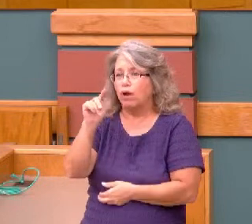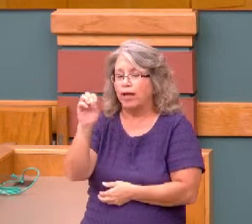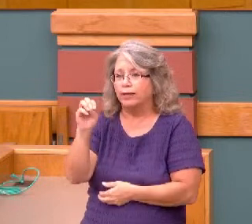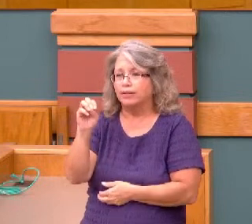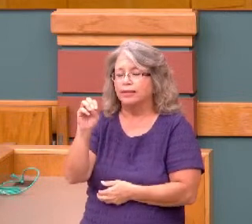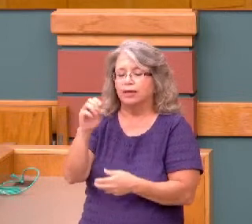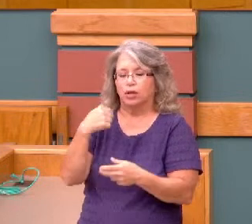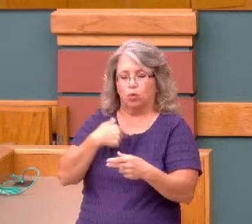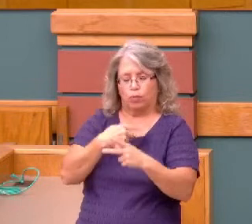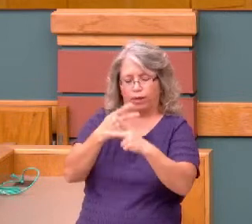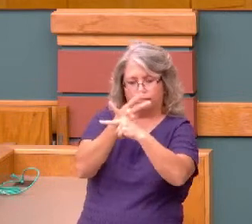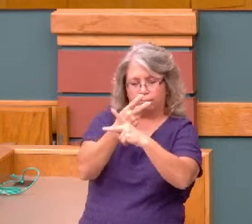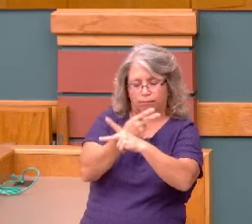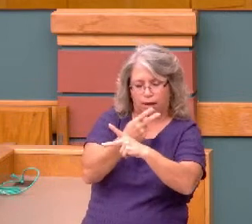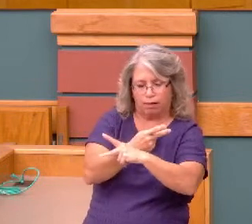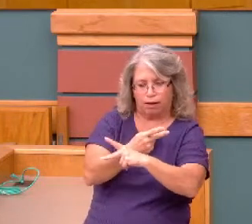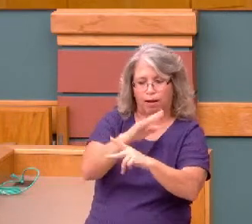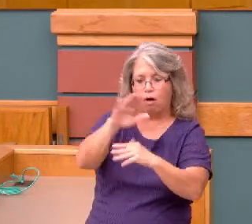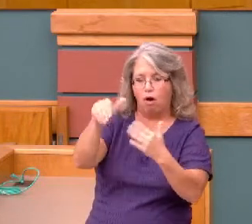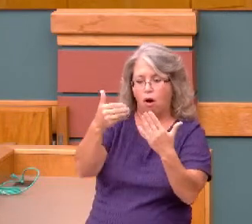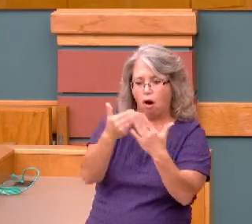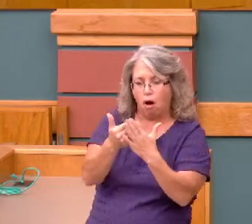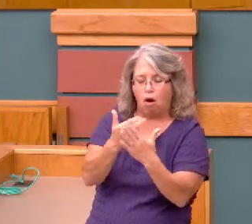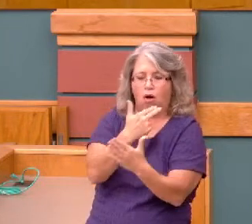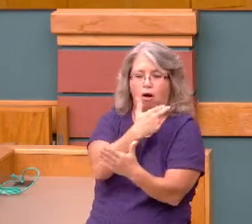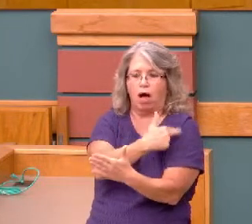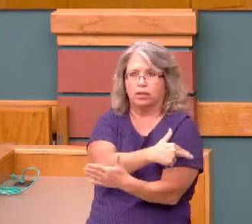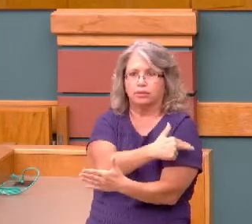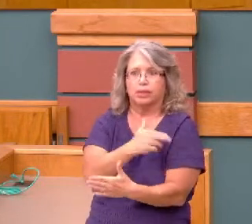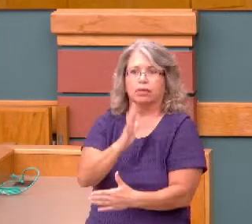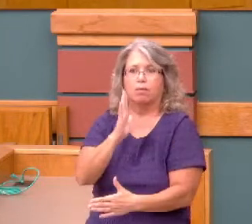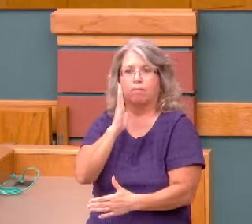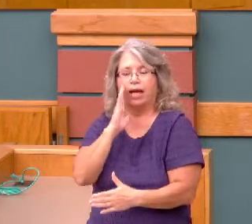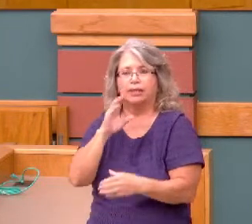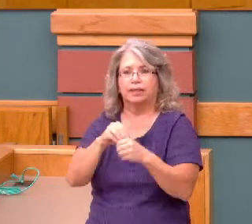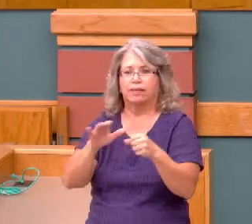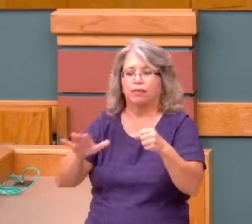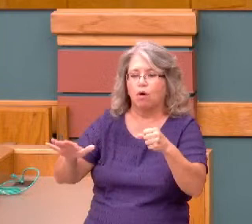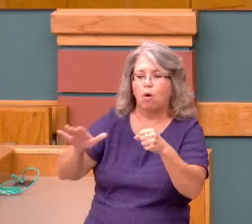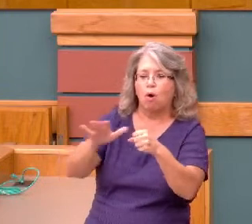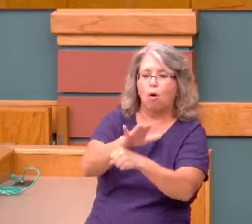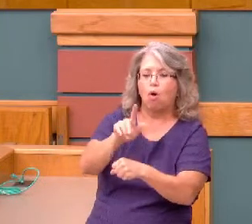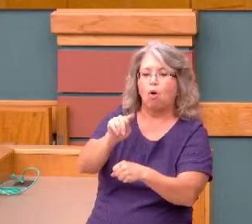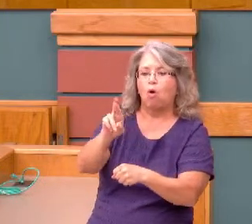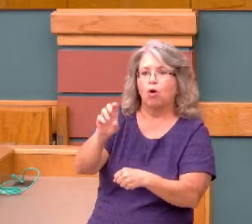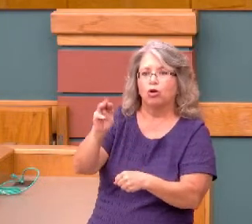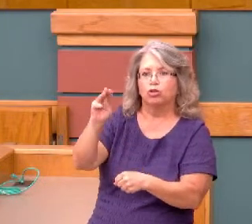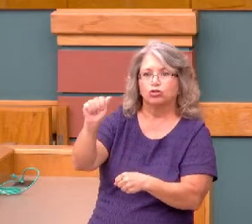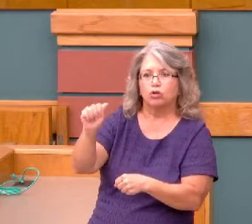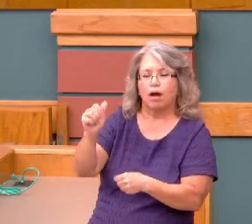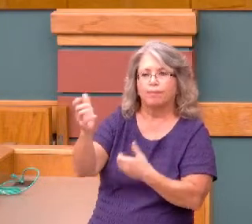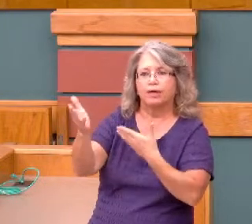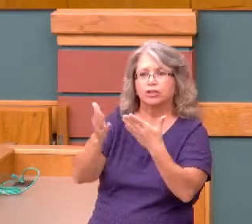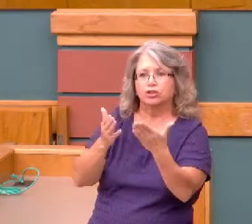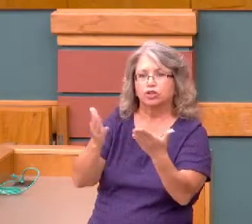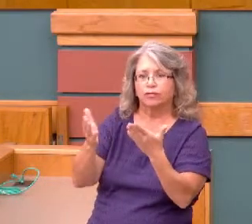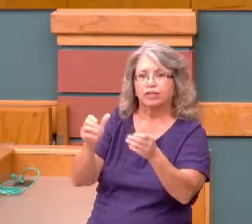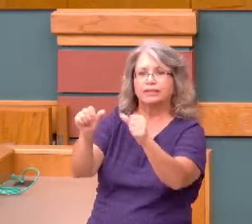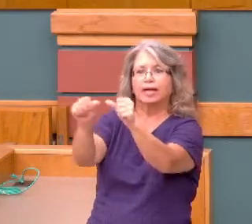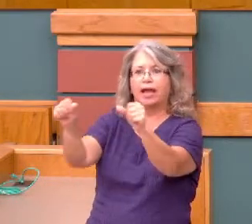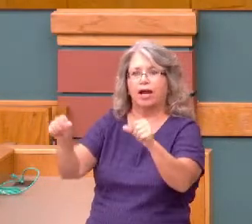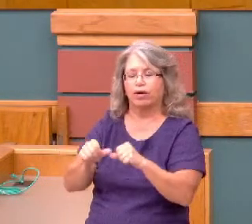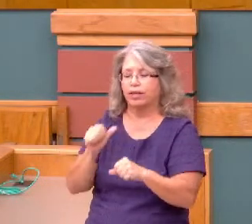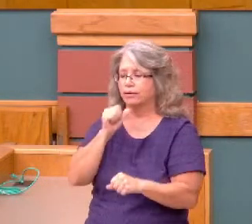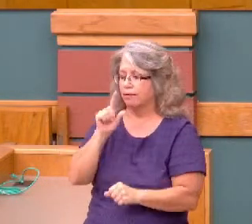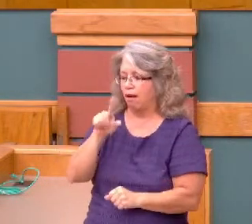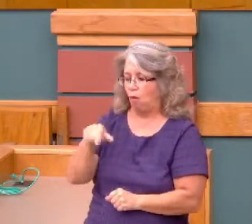bed space in the trauma service area. So it's not just Corpus Christi Medical Center or Bay or